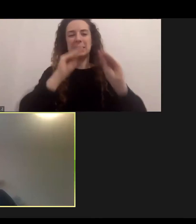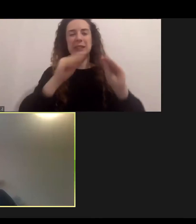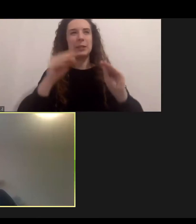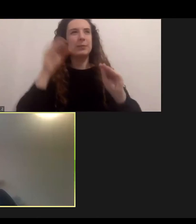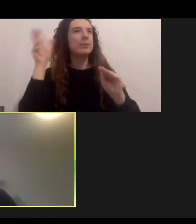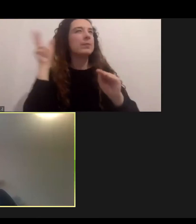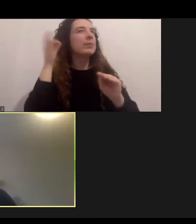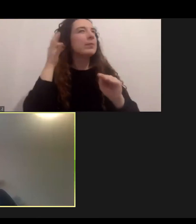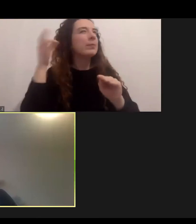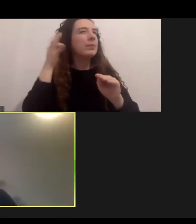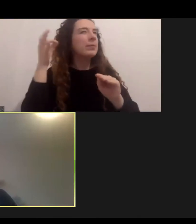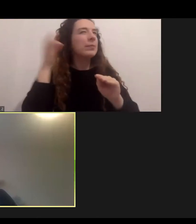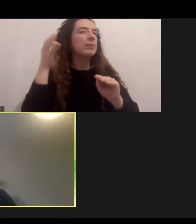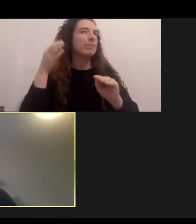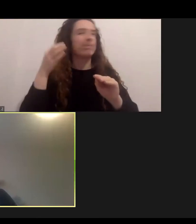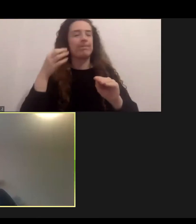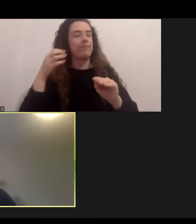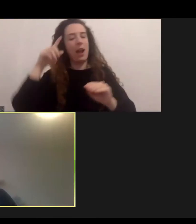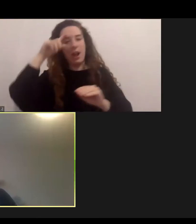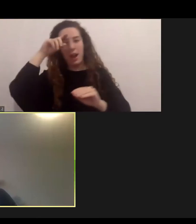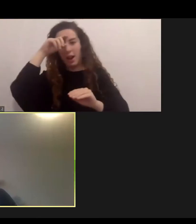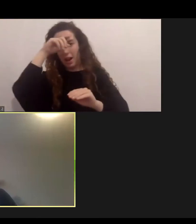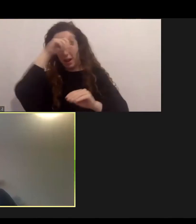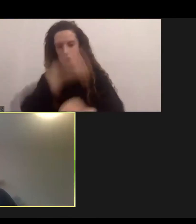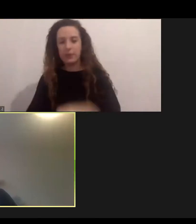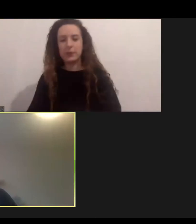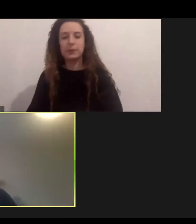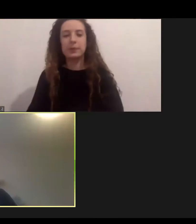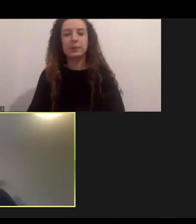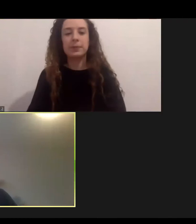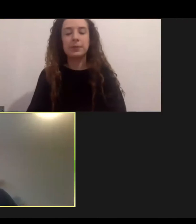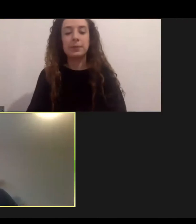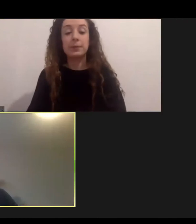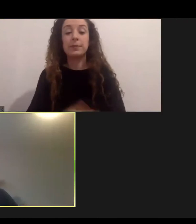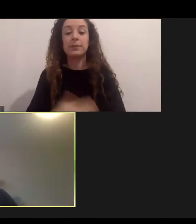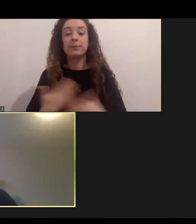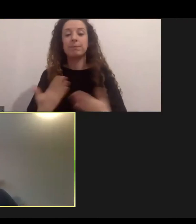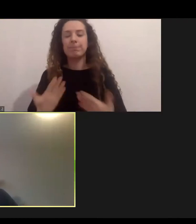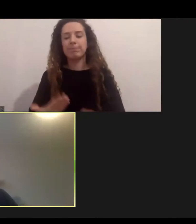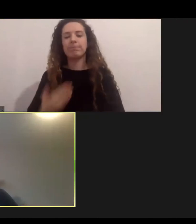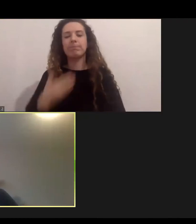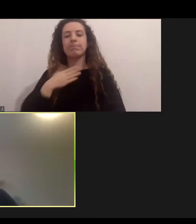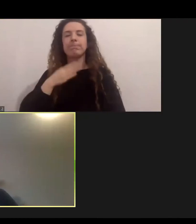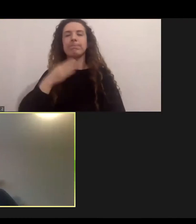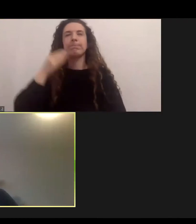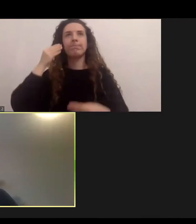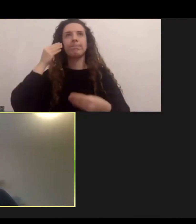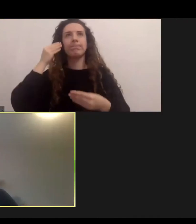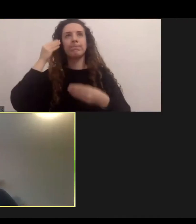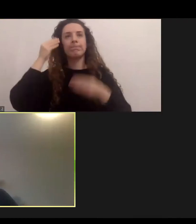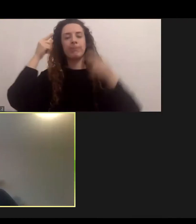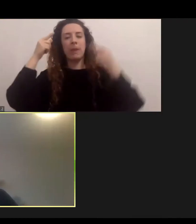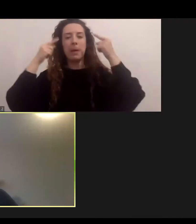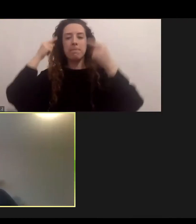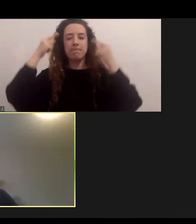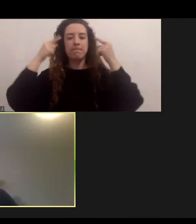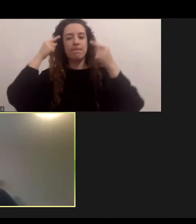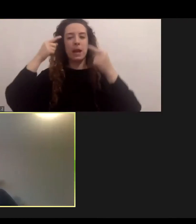There are four tones of every Chinese syllable, and every tone